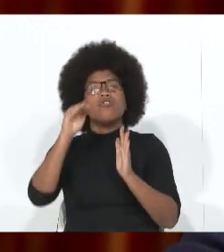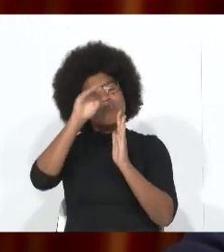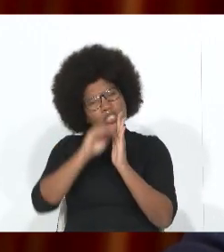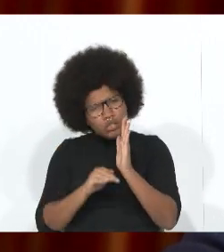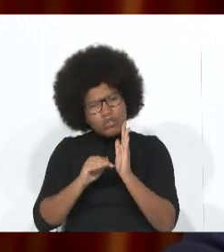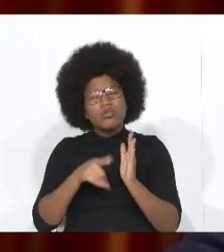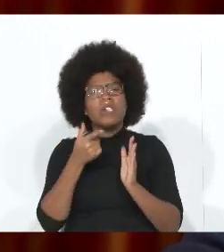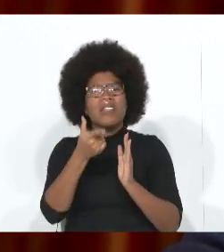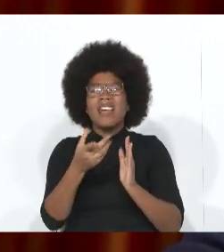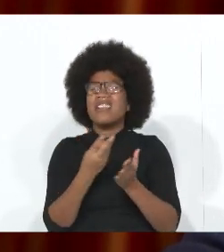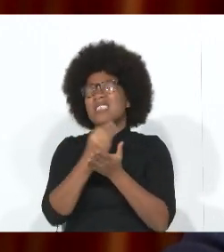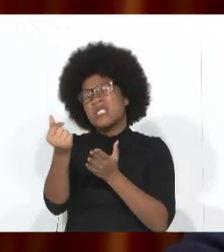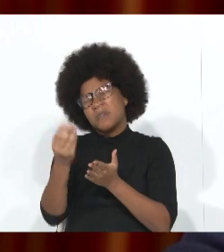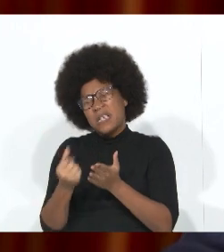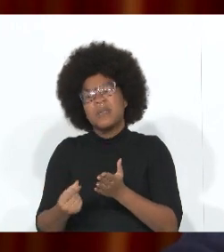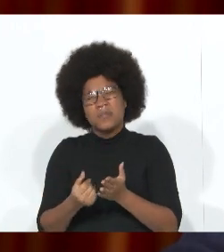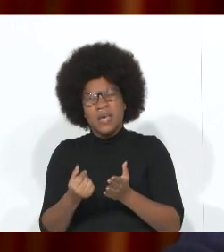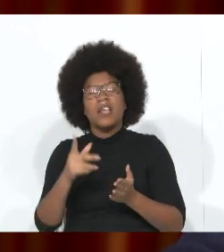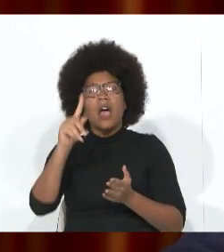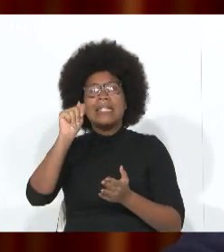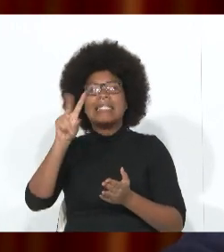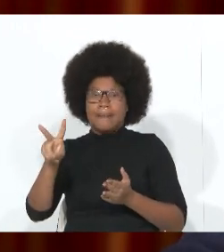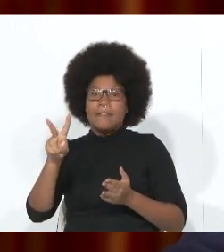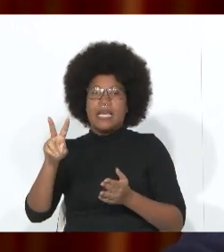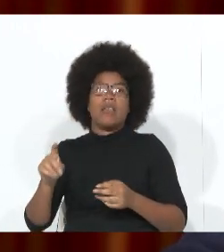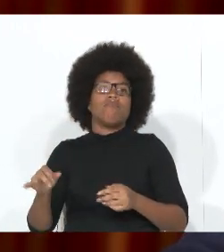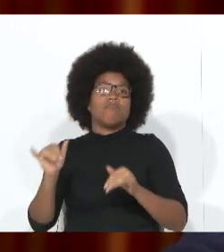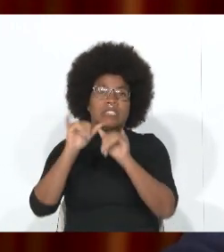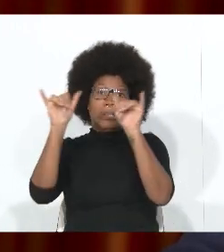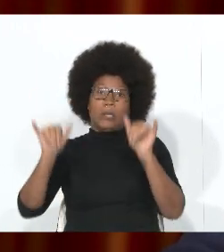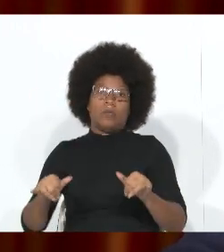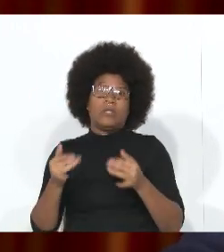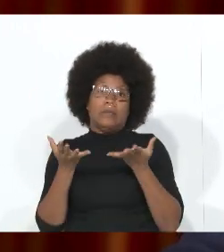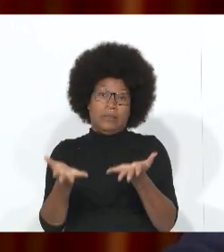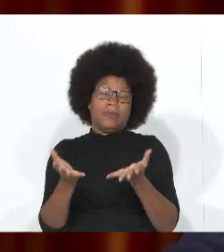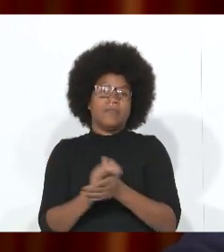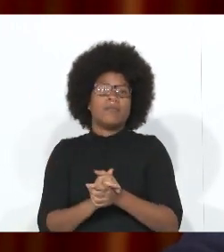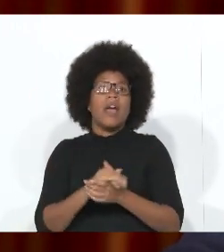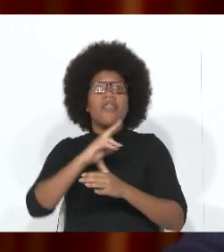digital television network. Ladies